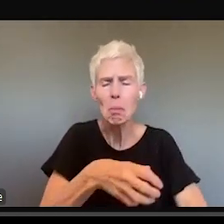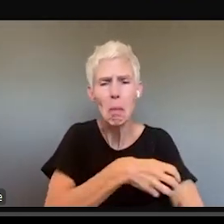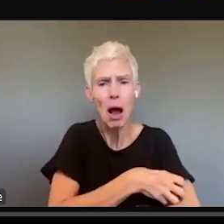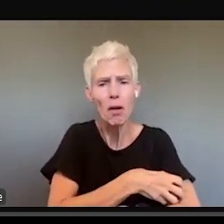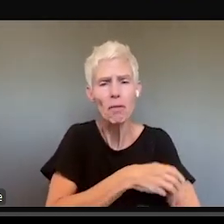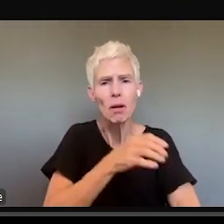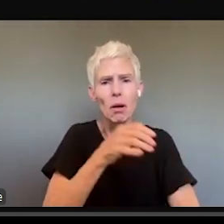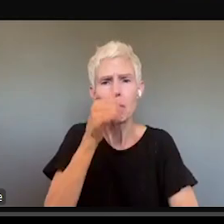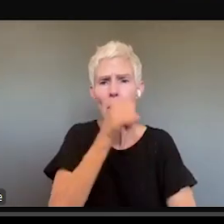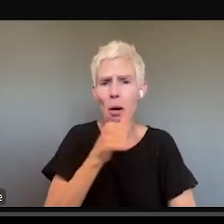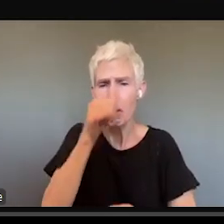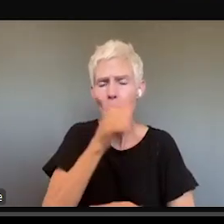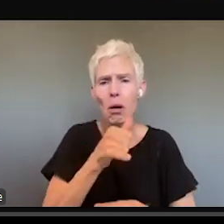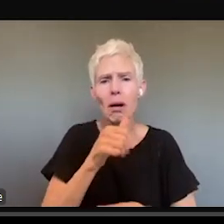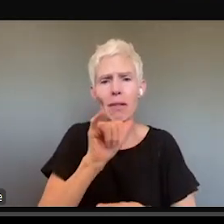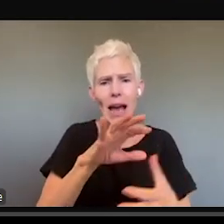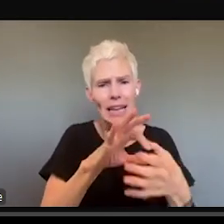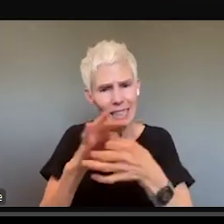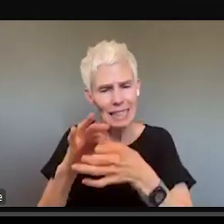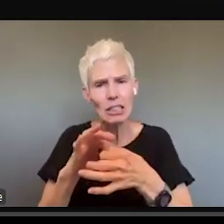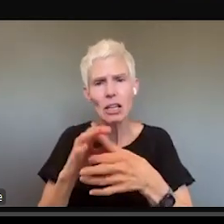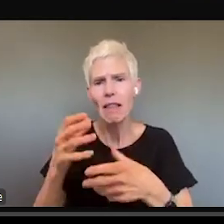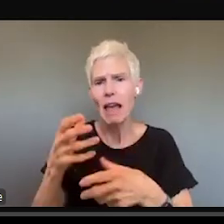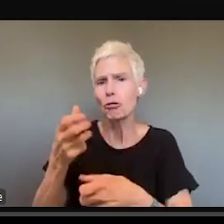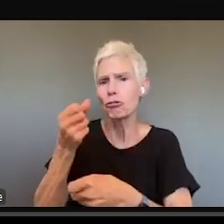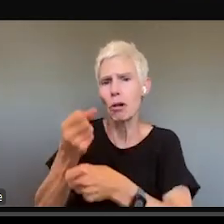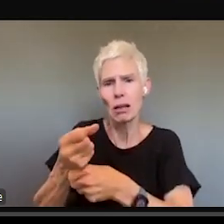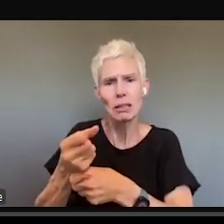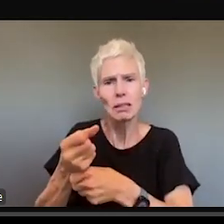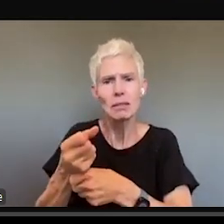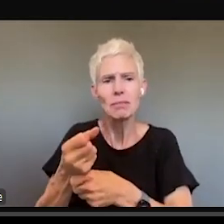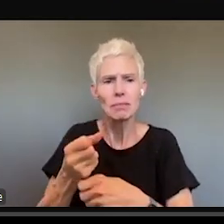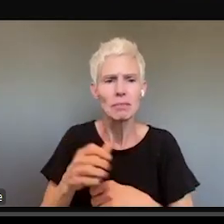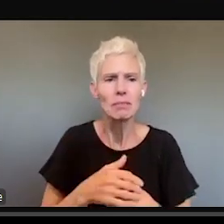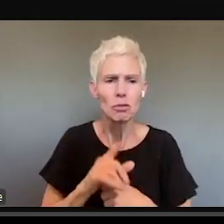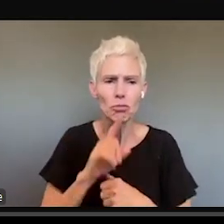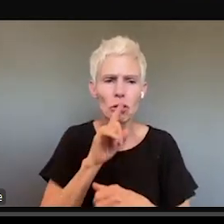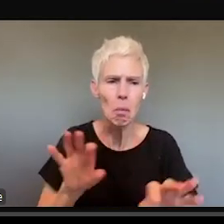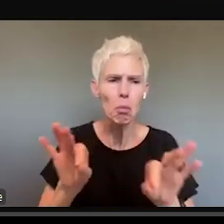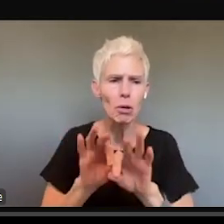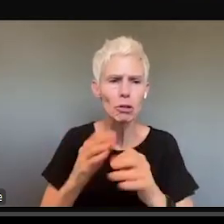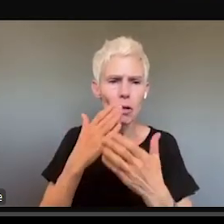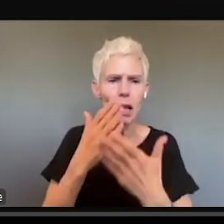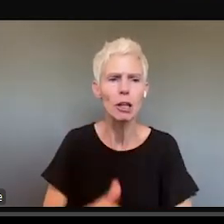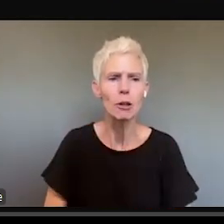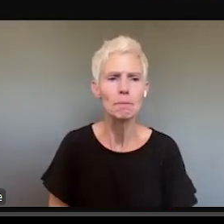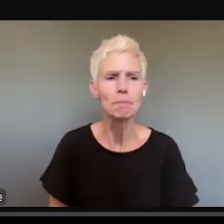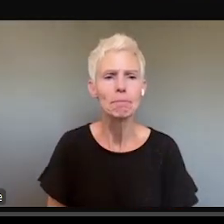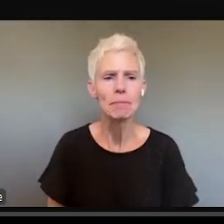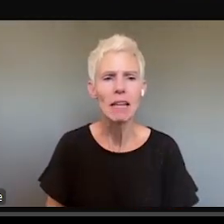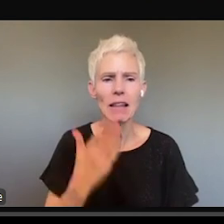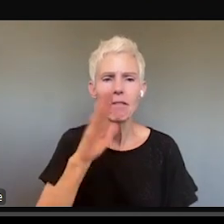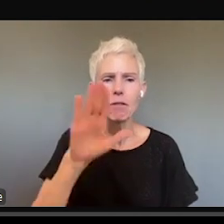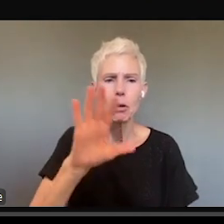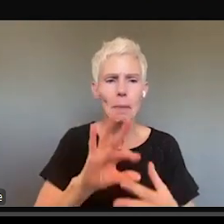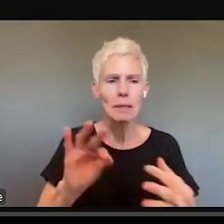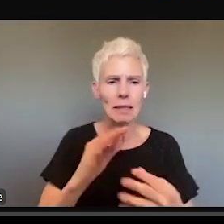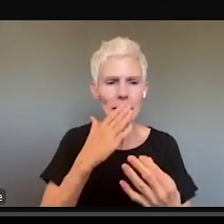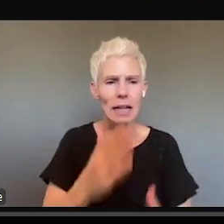you know, that connection and that trust and credibility. So thank you. Thank you for that message.